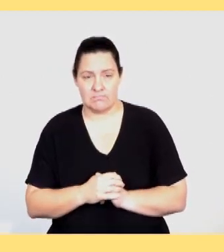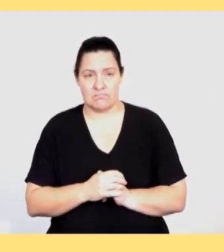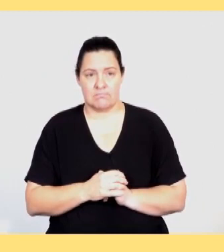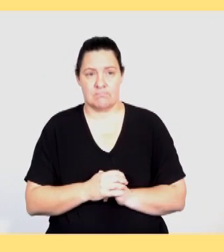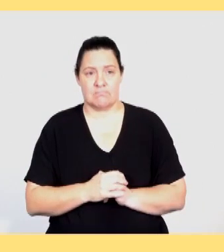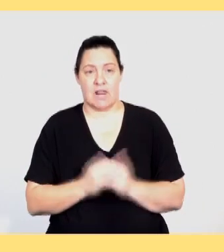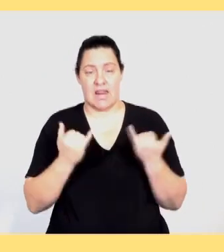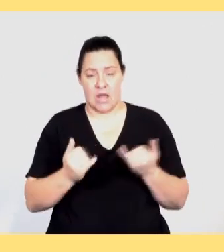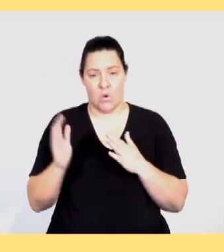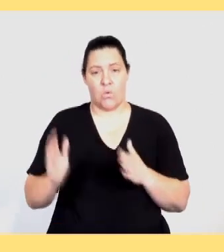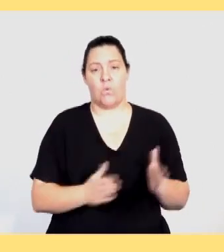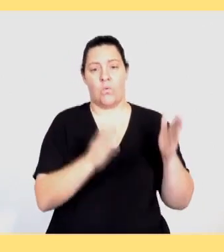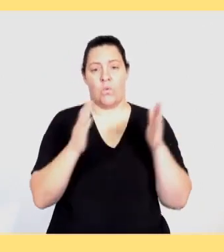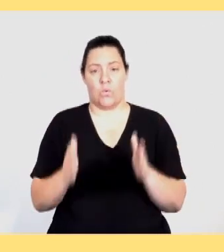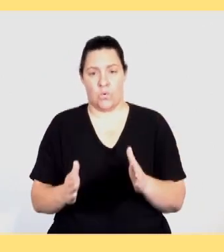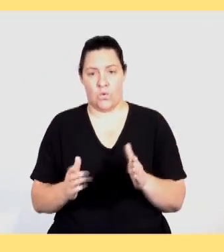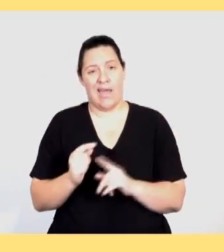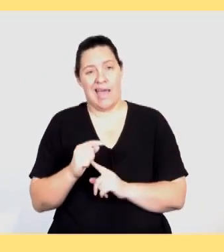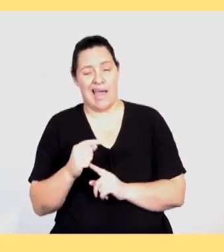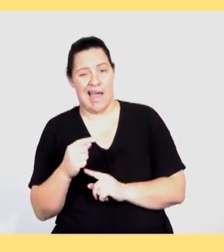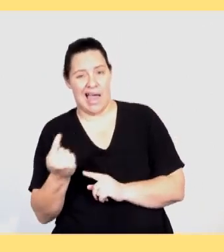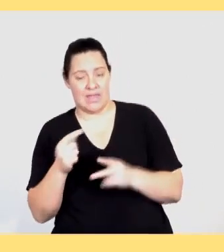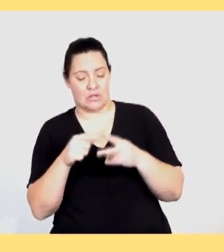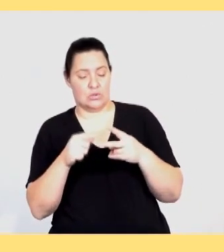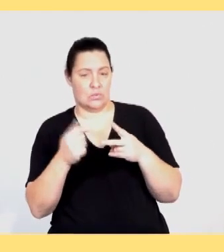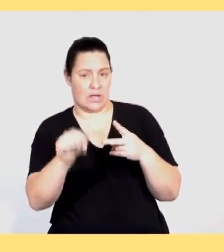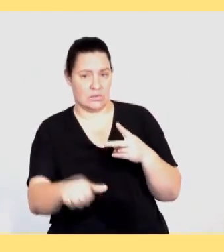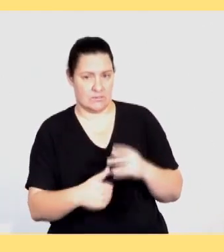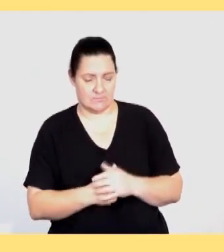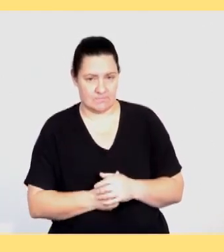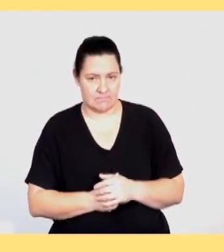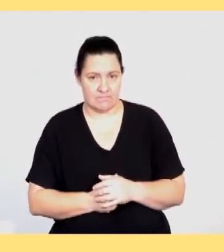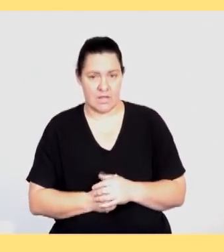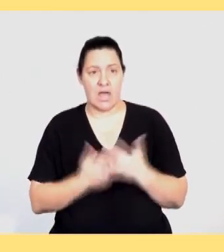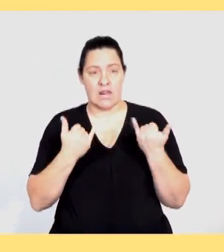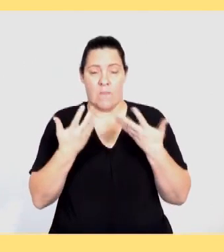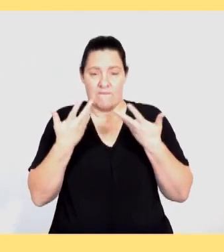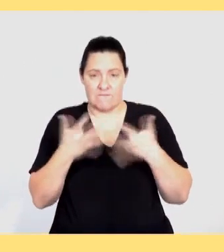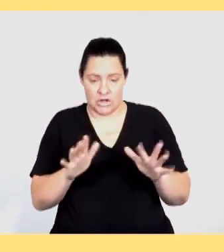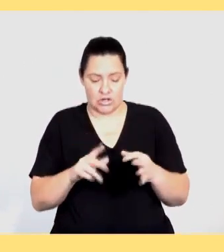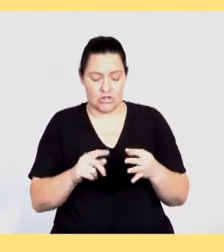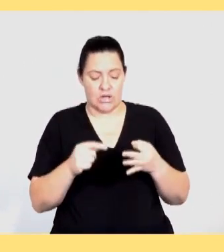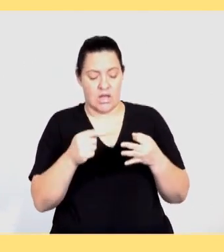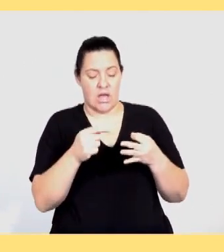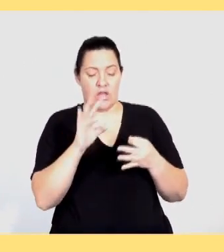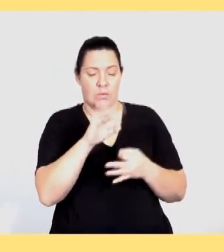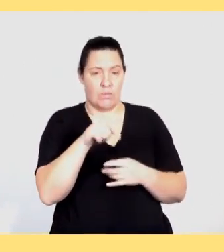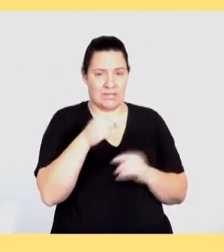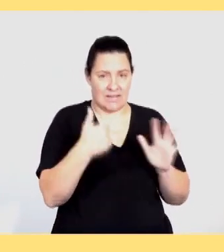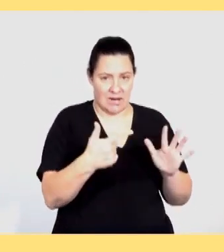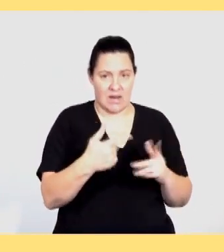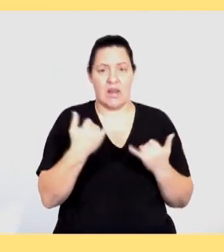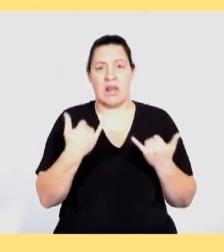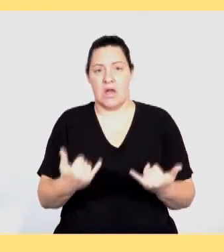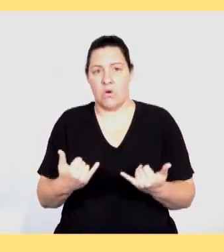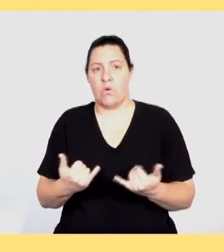3,700. Let's quickly move on now to the other 2 accounts. Remember, we have already done the 3.7.